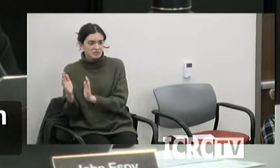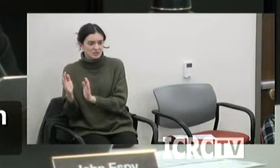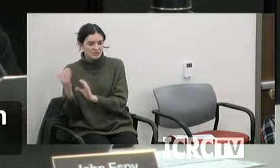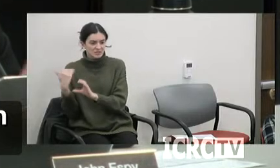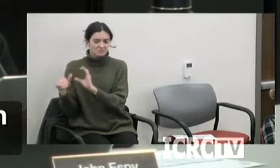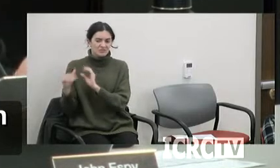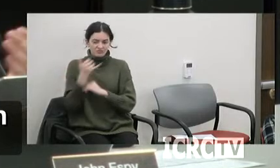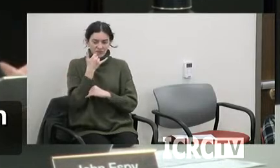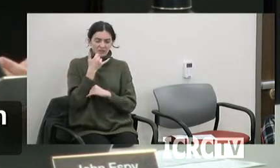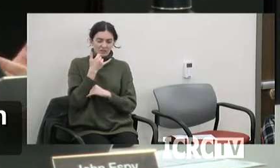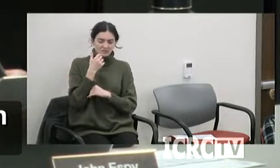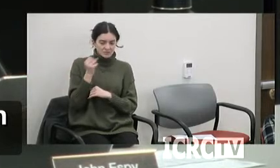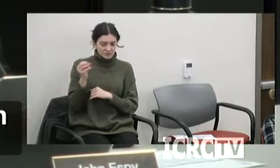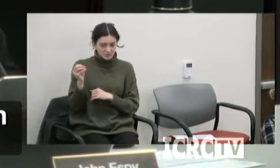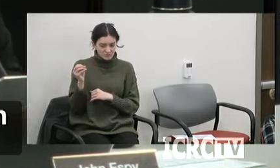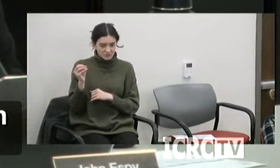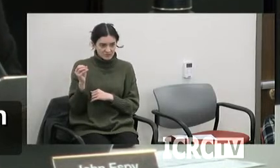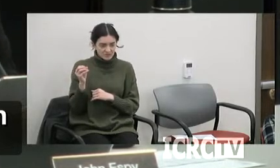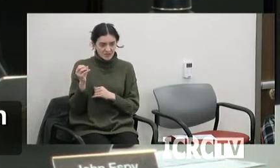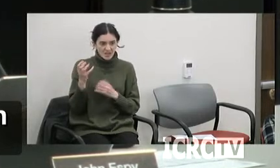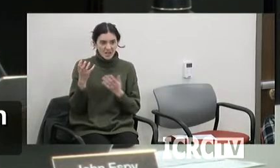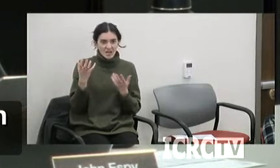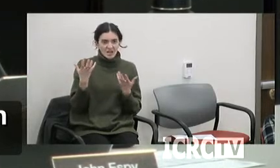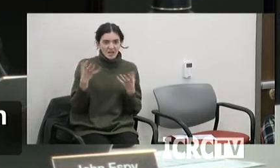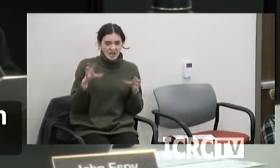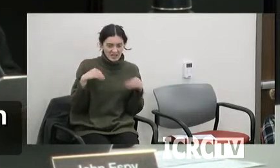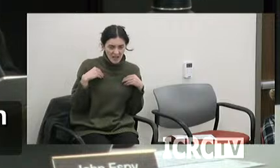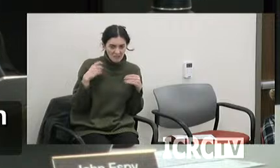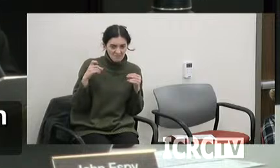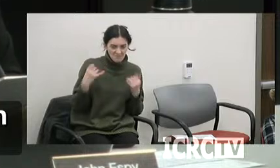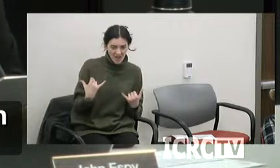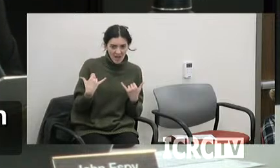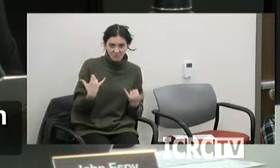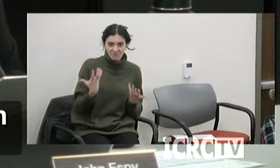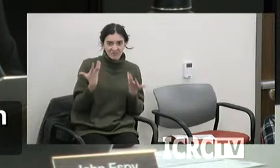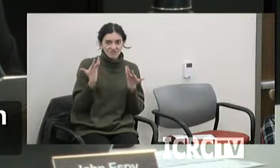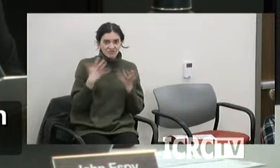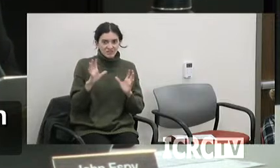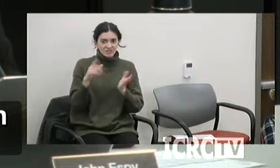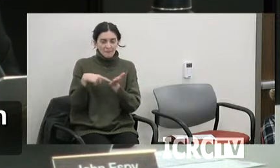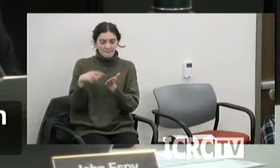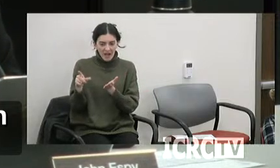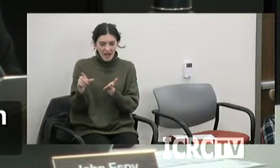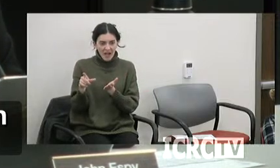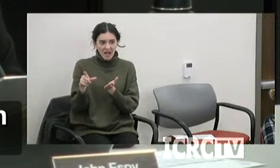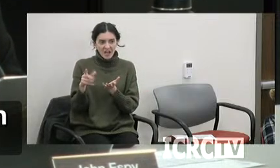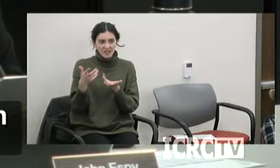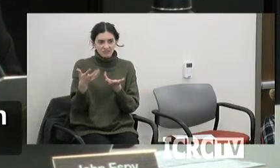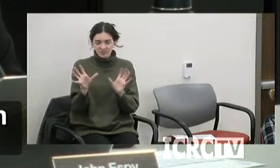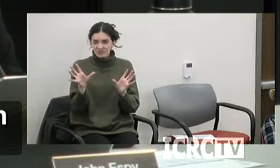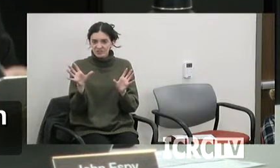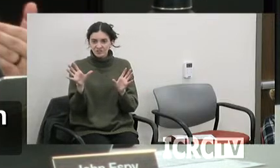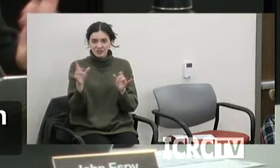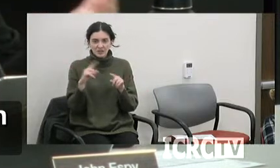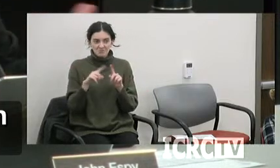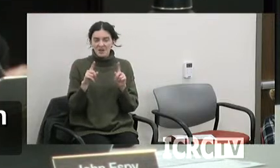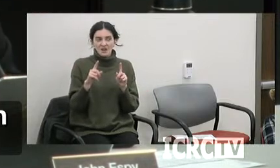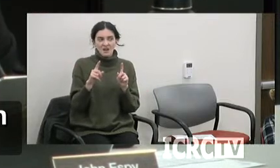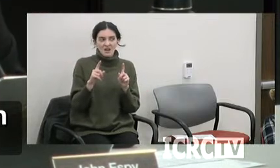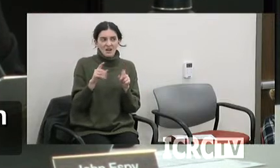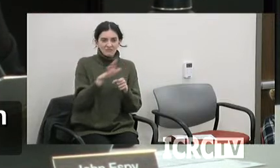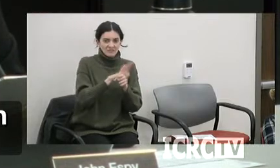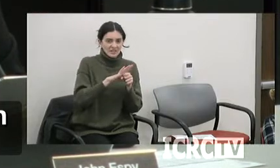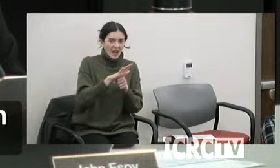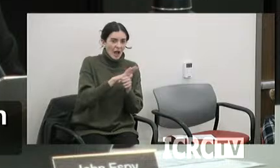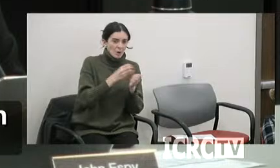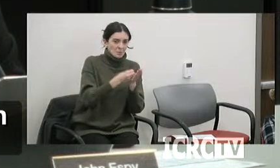actually already been paid on, but it's something that the county auditor would like us to approve or me to bring to you